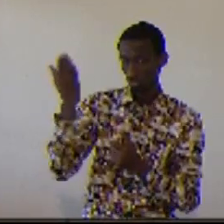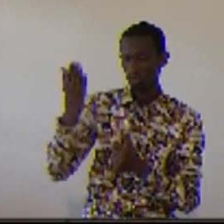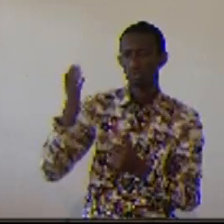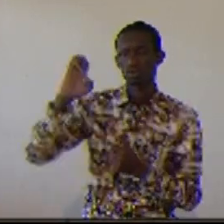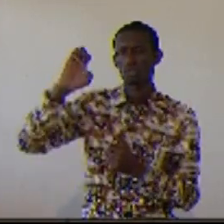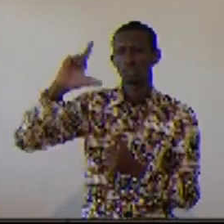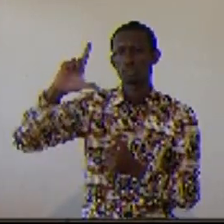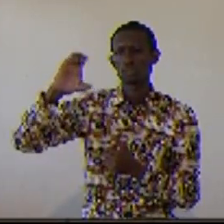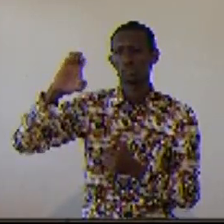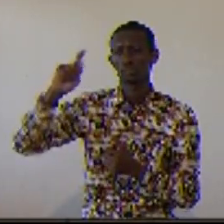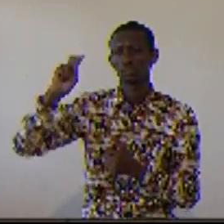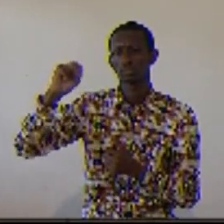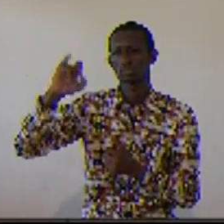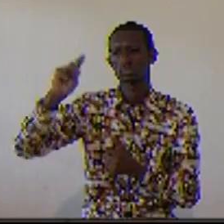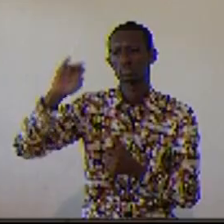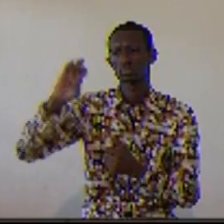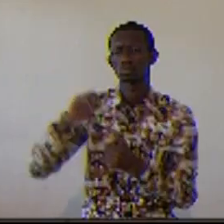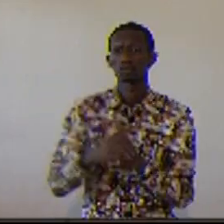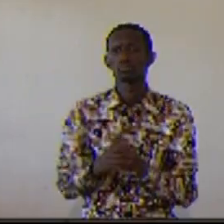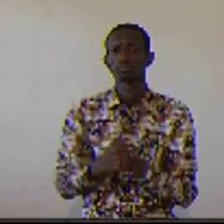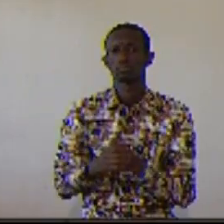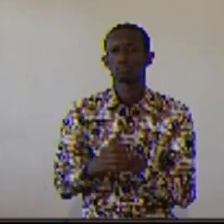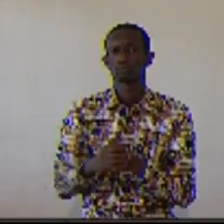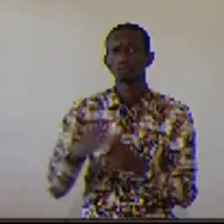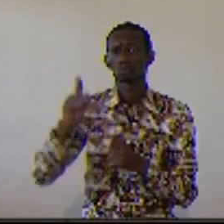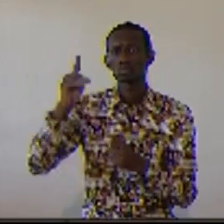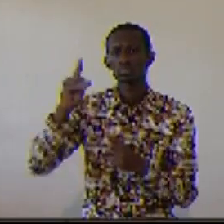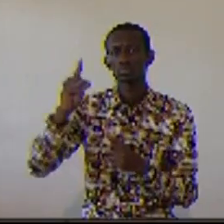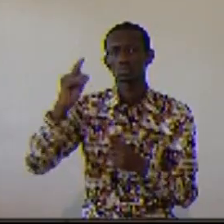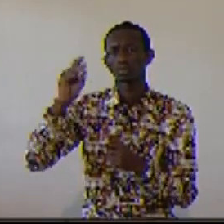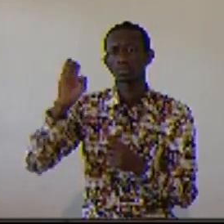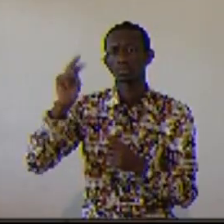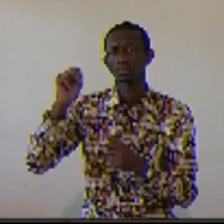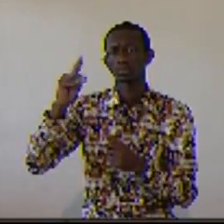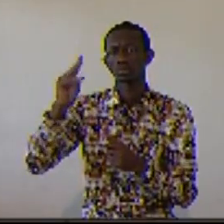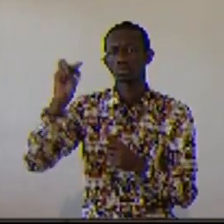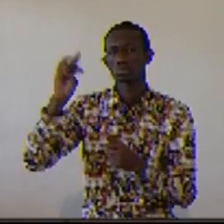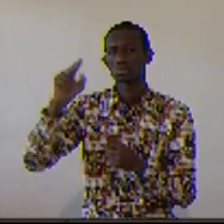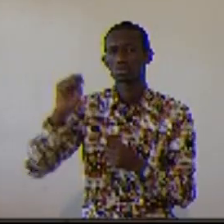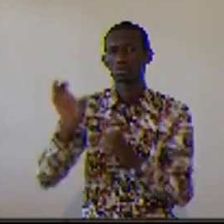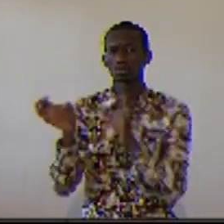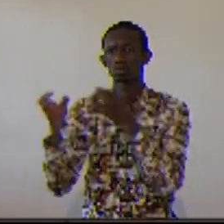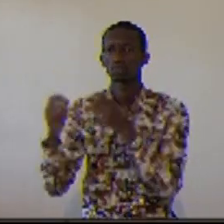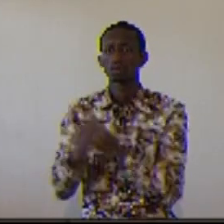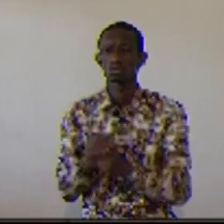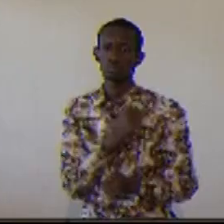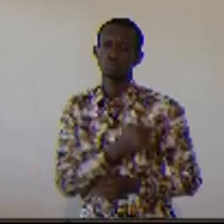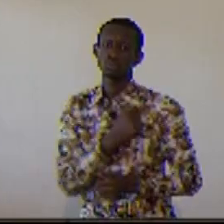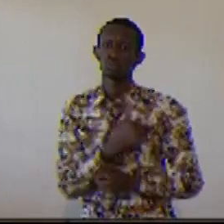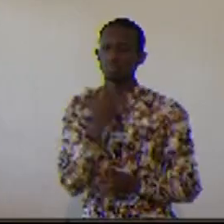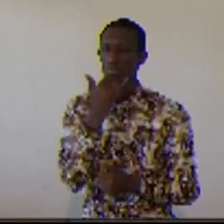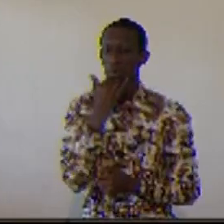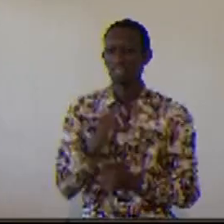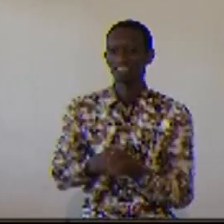donating groups. Electron donating groups, not electron withdrawing. I beg your pardon. We have to change this one. This is an